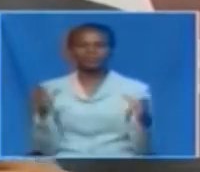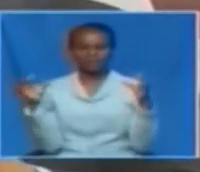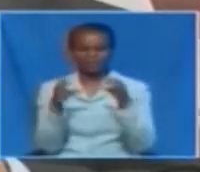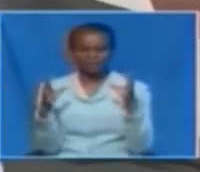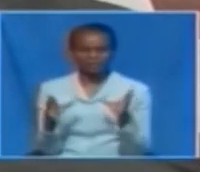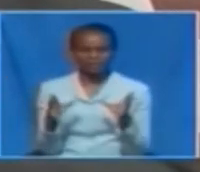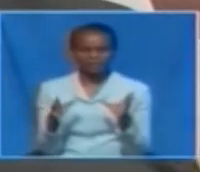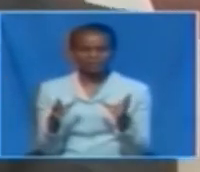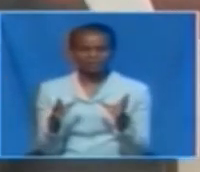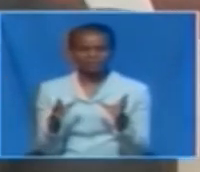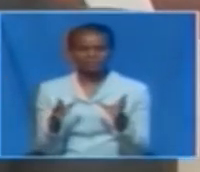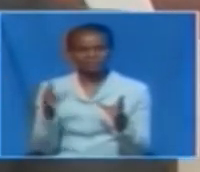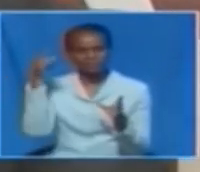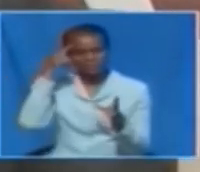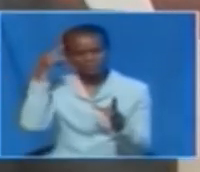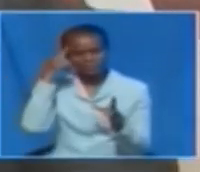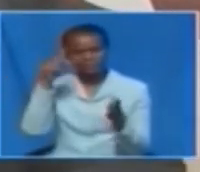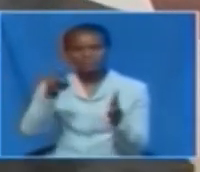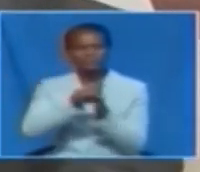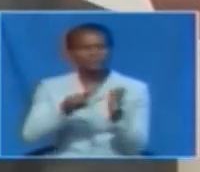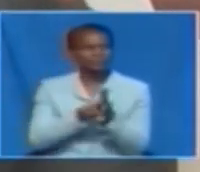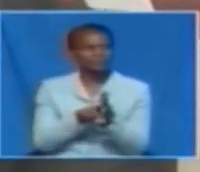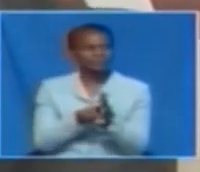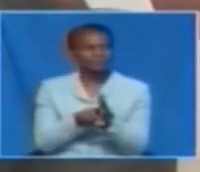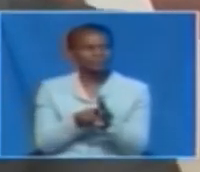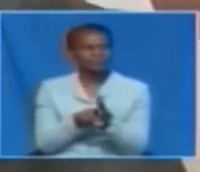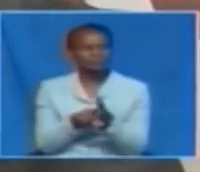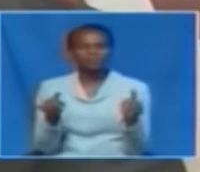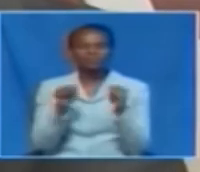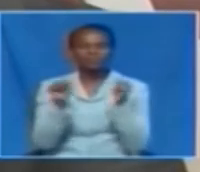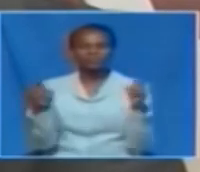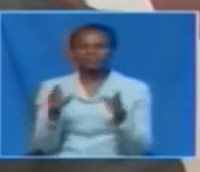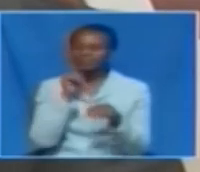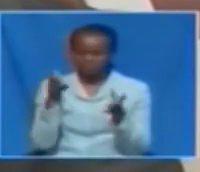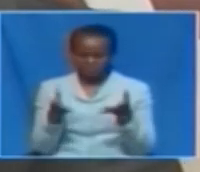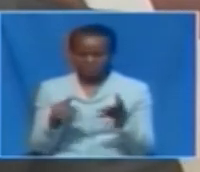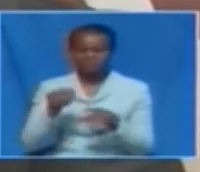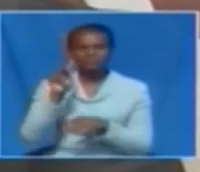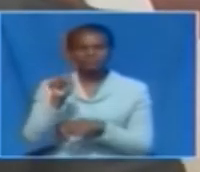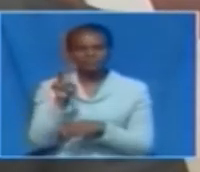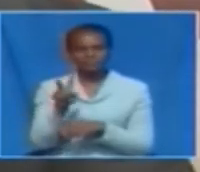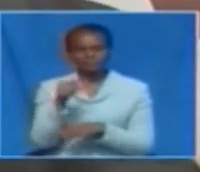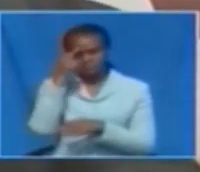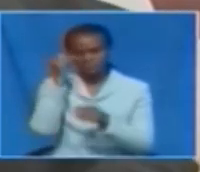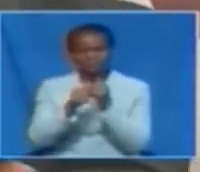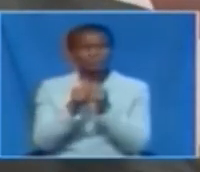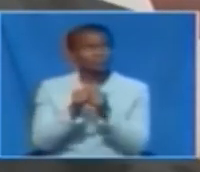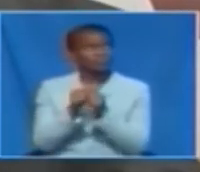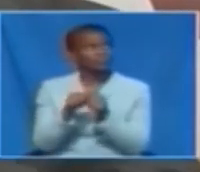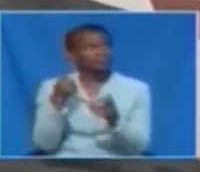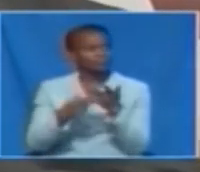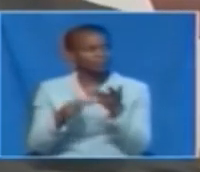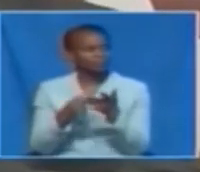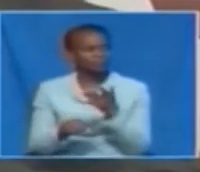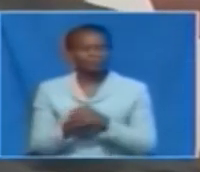councillors, governance policies. It's only on the table, not here on television, because this has to be